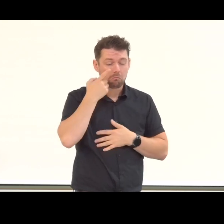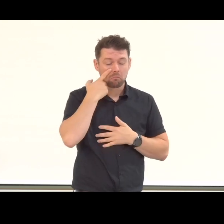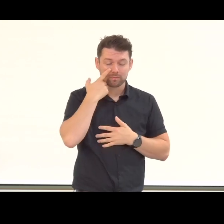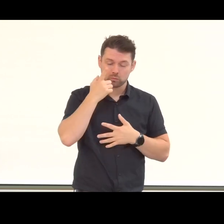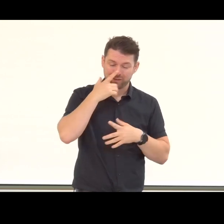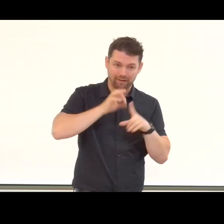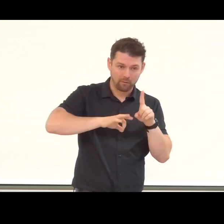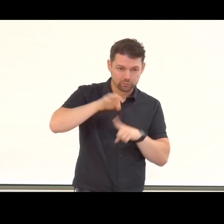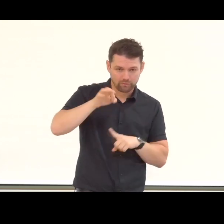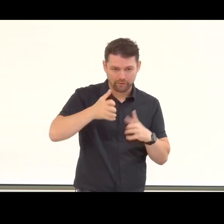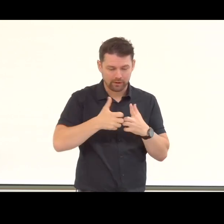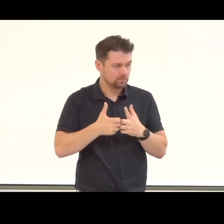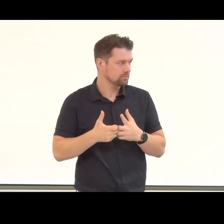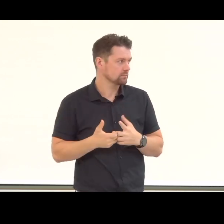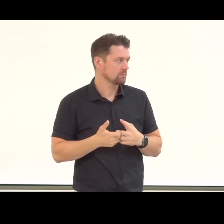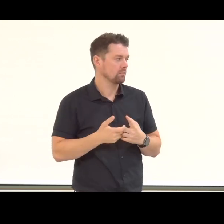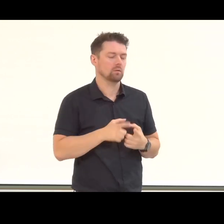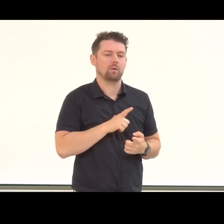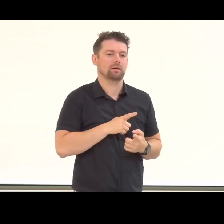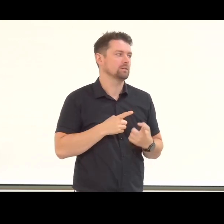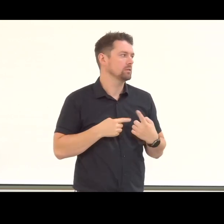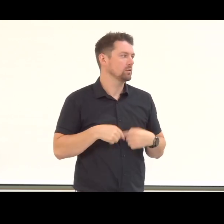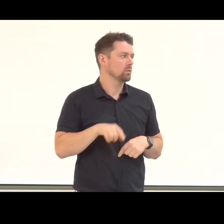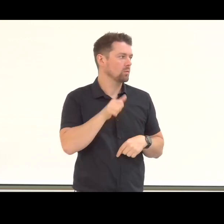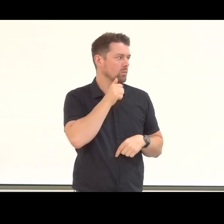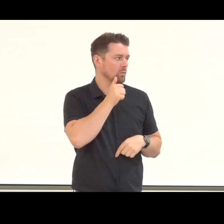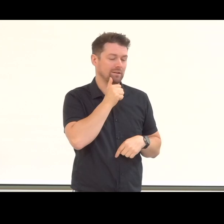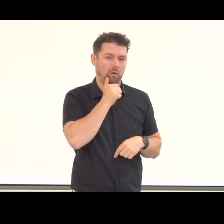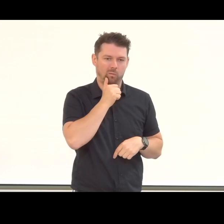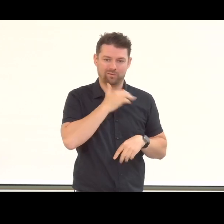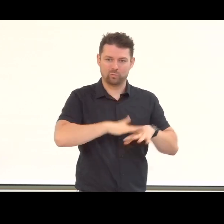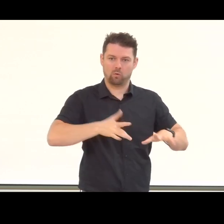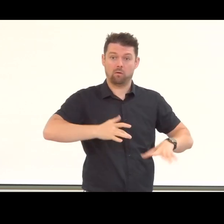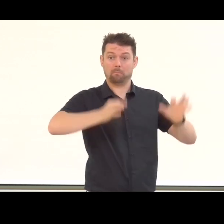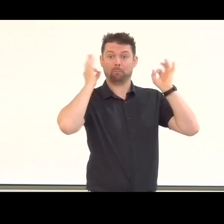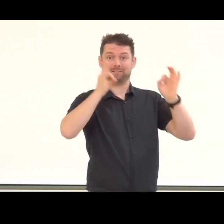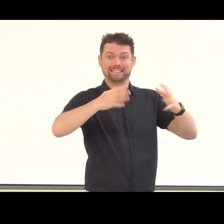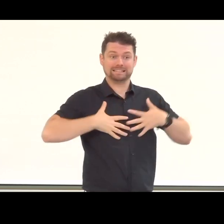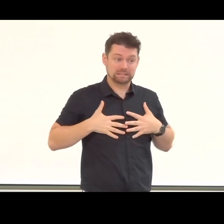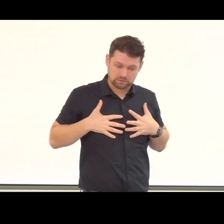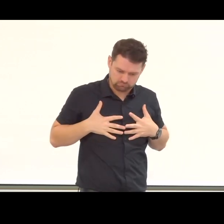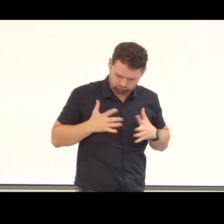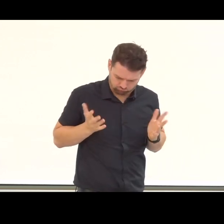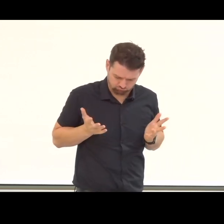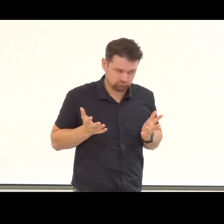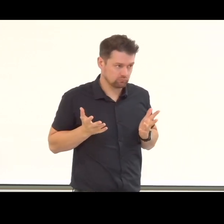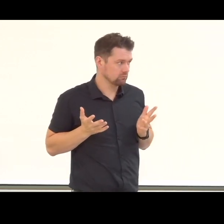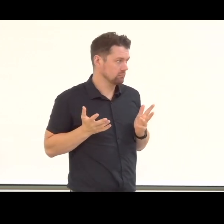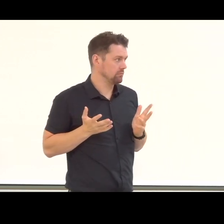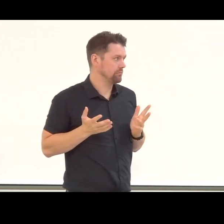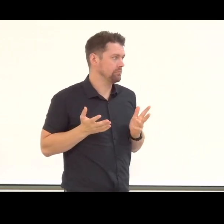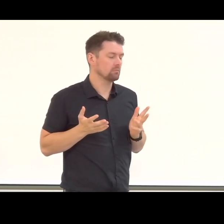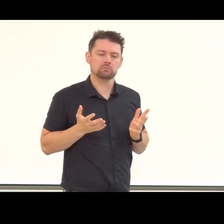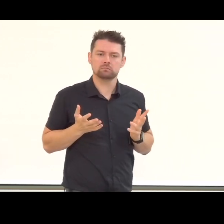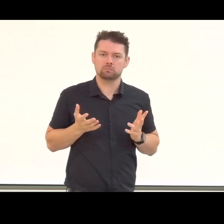better, because we are not so conceited that we think we do the best thing and since sliced bread or something. How does the saying go?